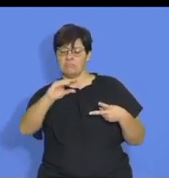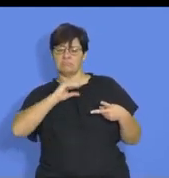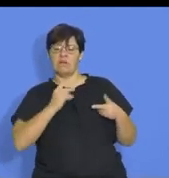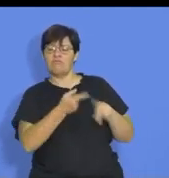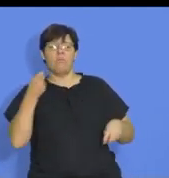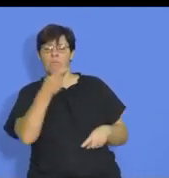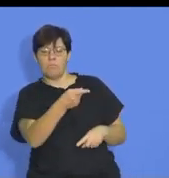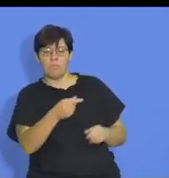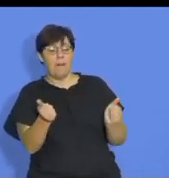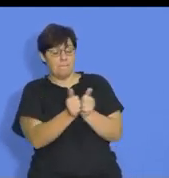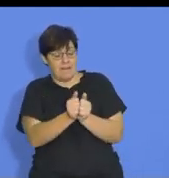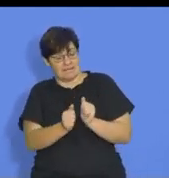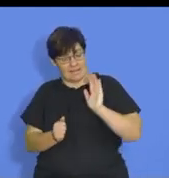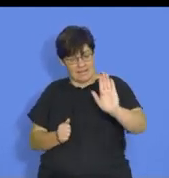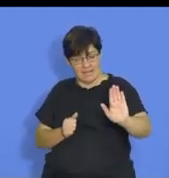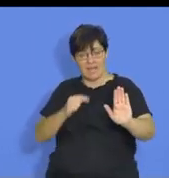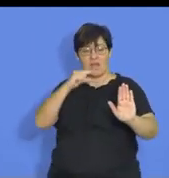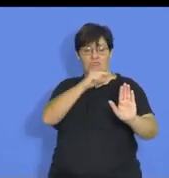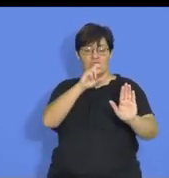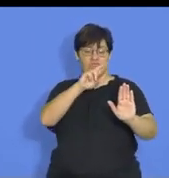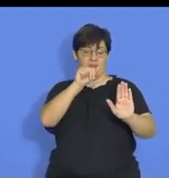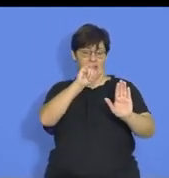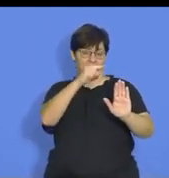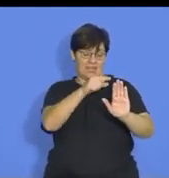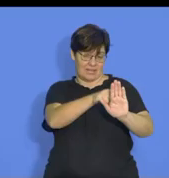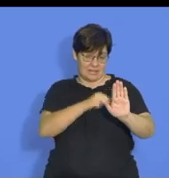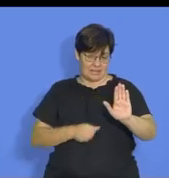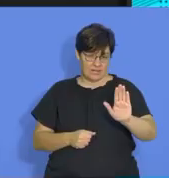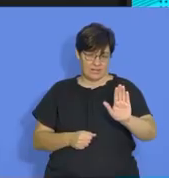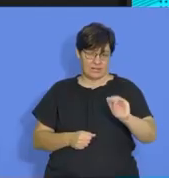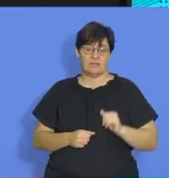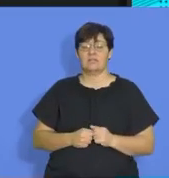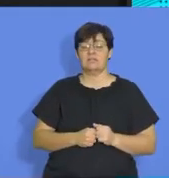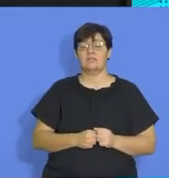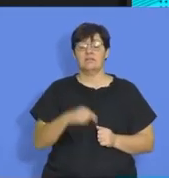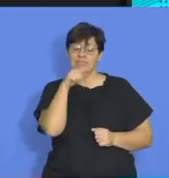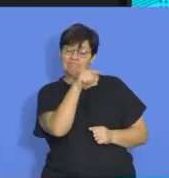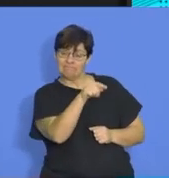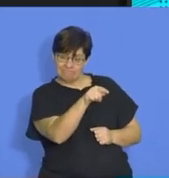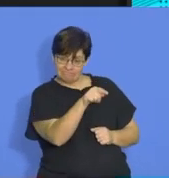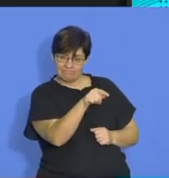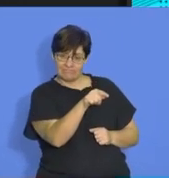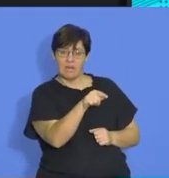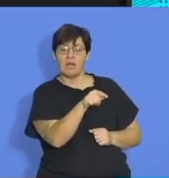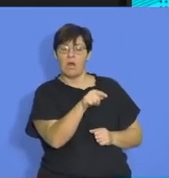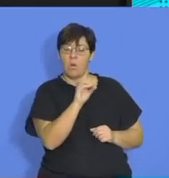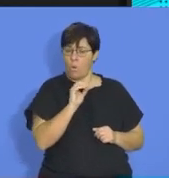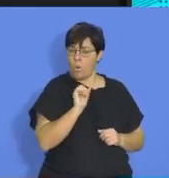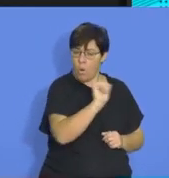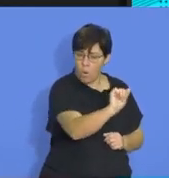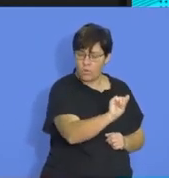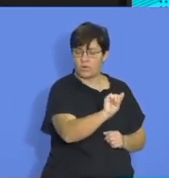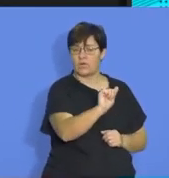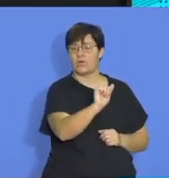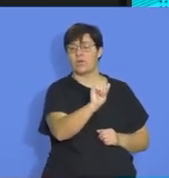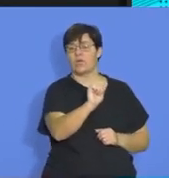from? From partner Craig. So remember what I mentioned earlier on, we're going to give partner Craig his own